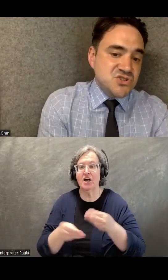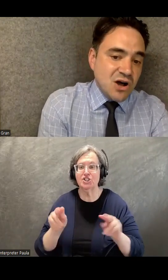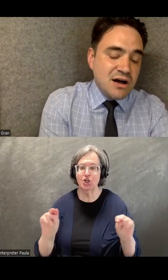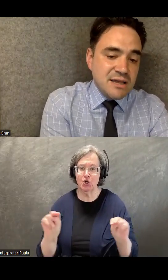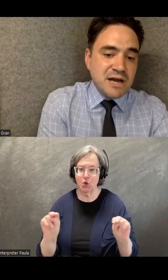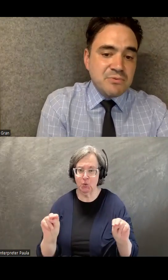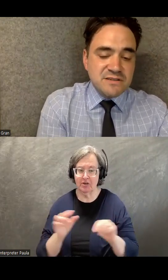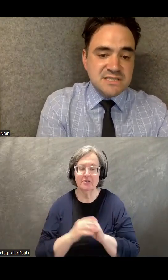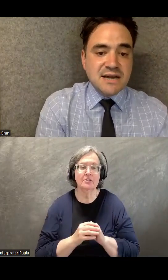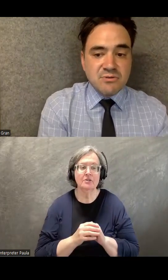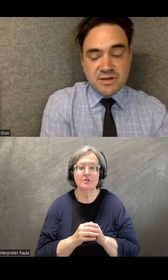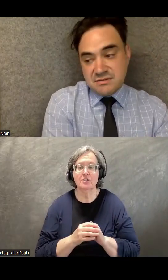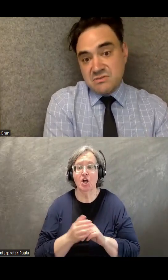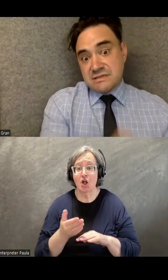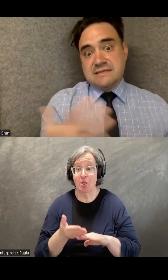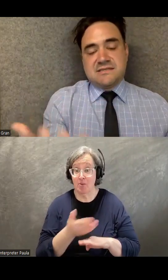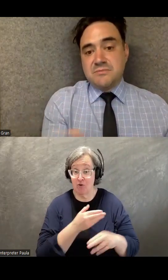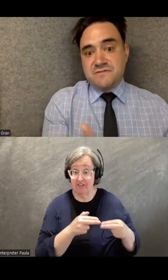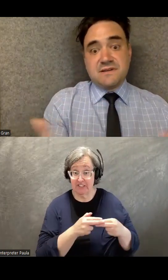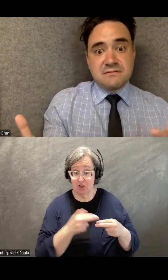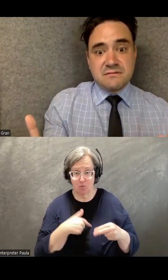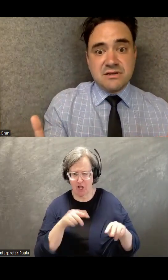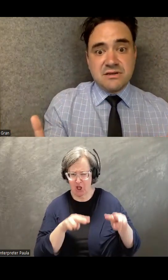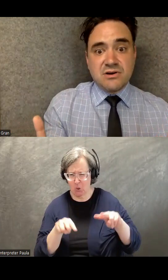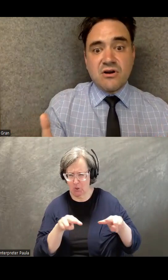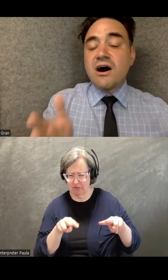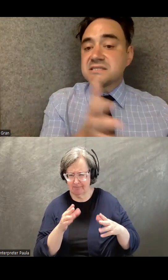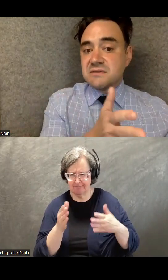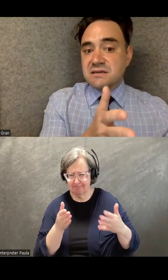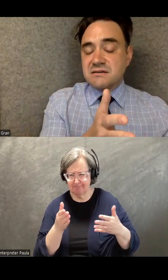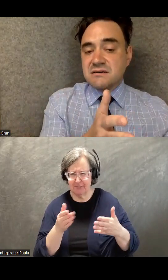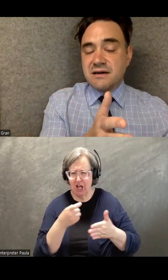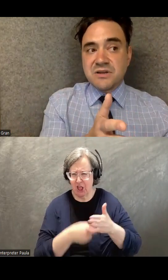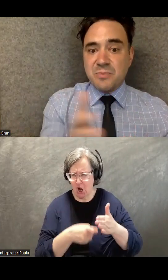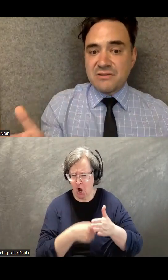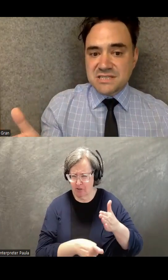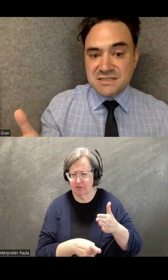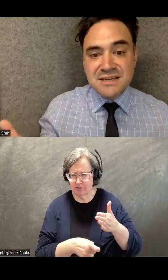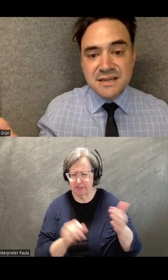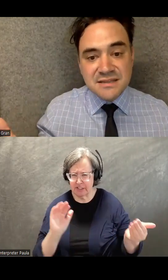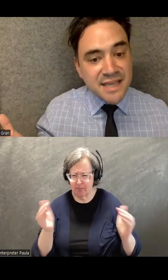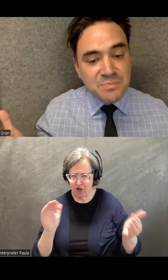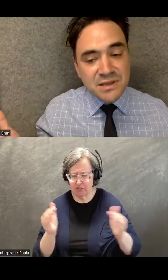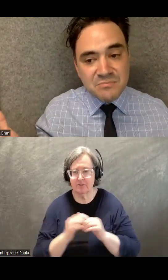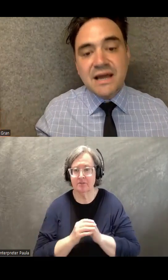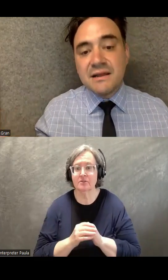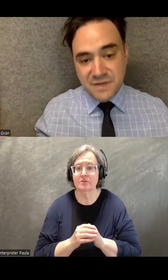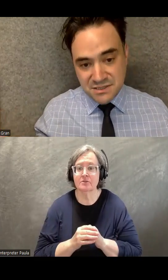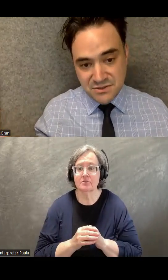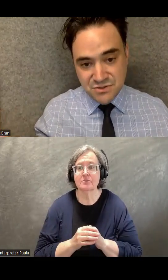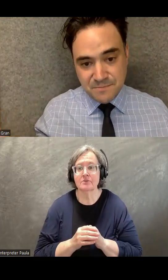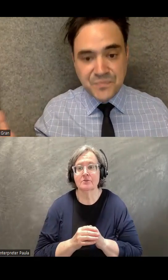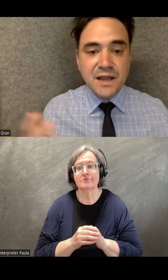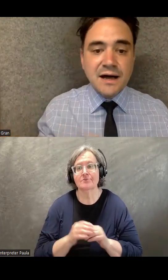what you saw in my previous slide where we looked at some of the, cost comparisons, they can be beyond